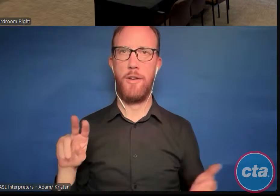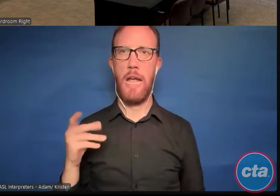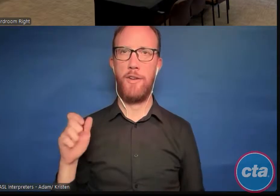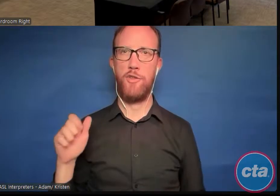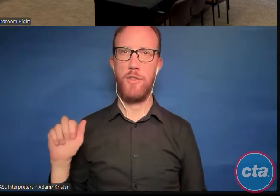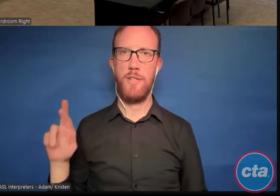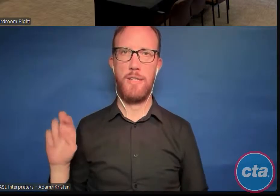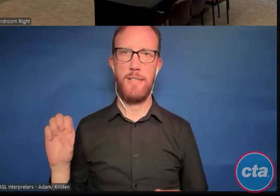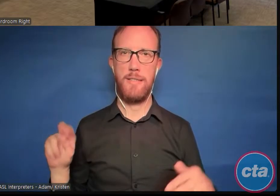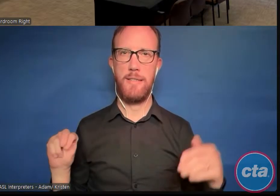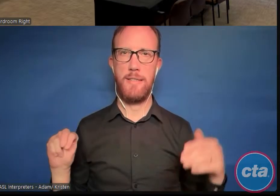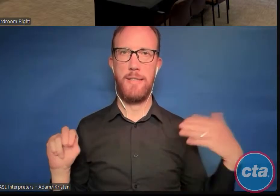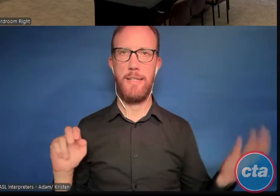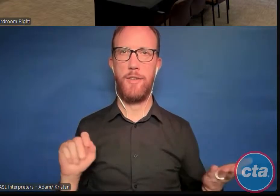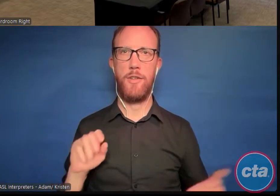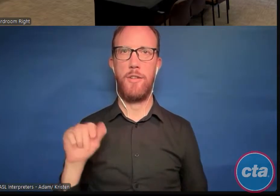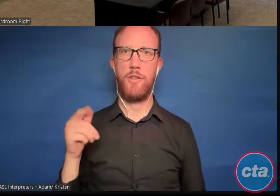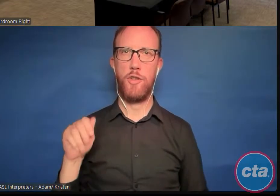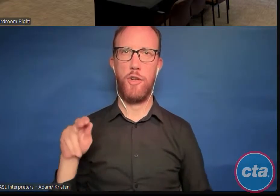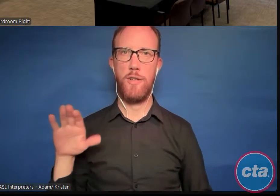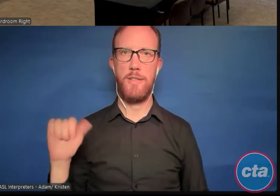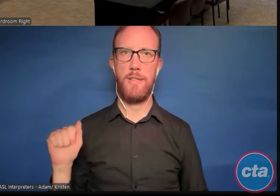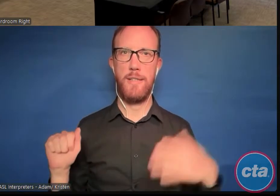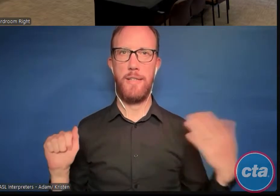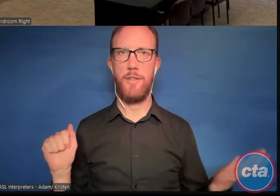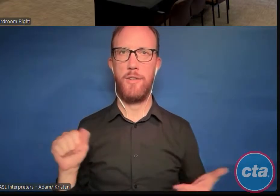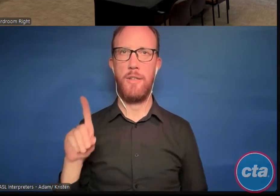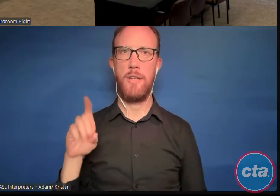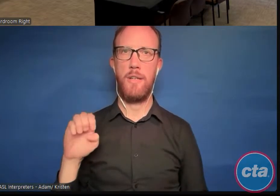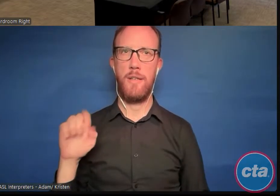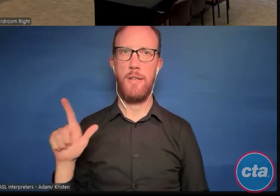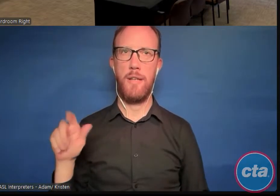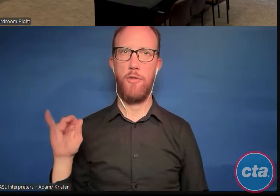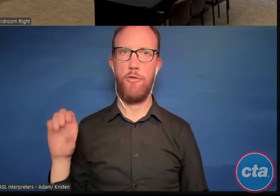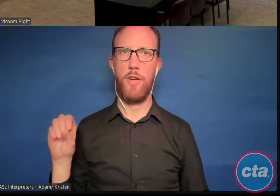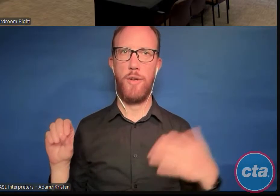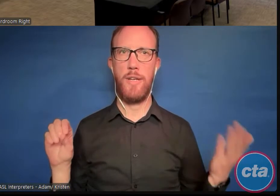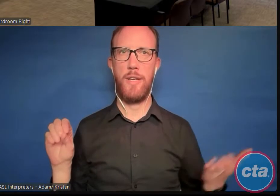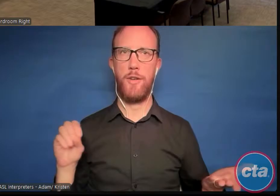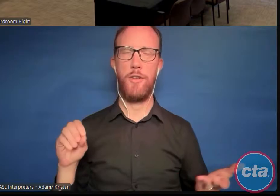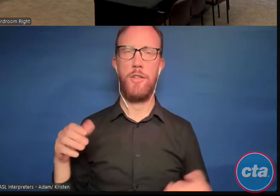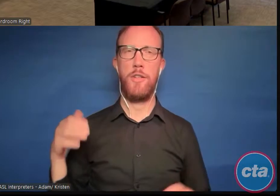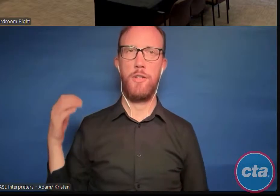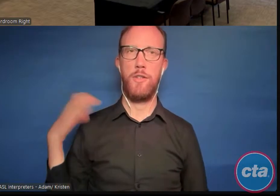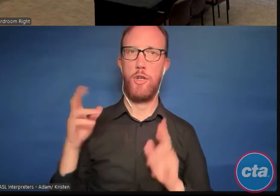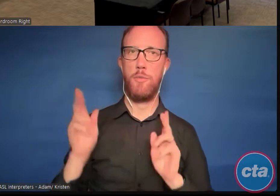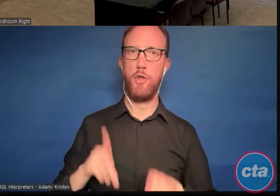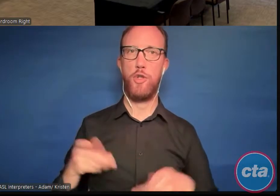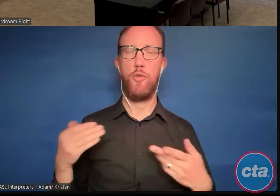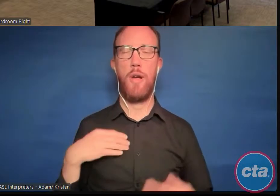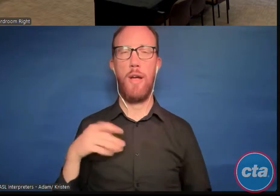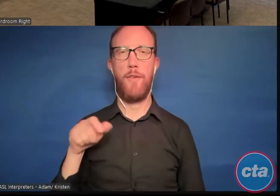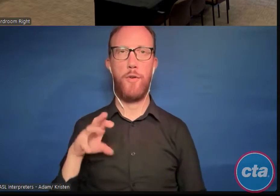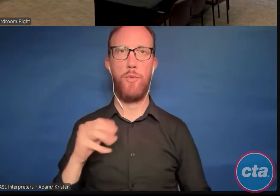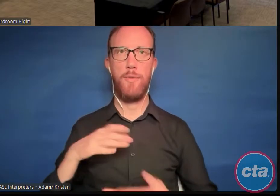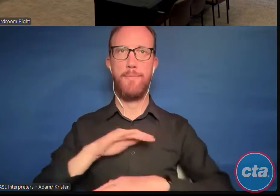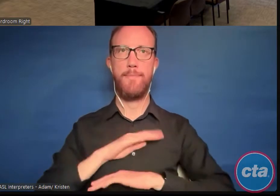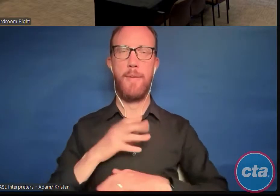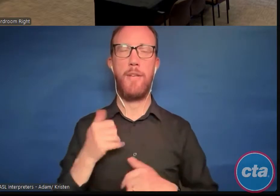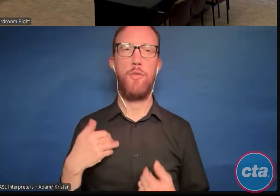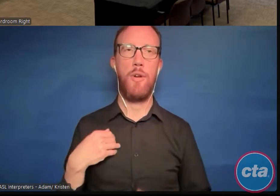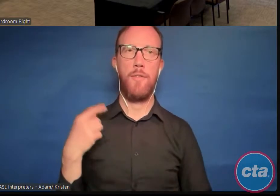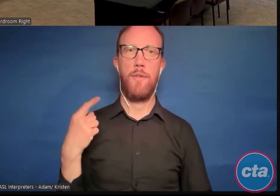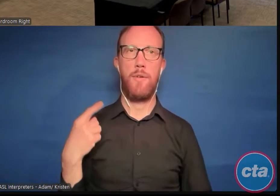Here. Emmanuel Garcia, Here. Sonia Del Rio, Here. Chairperson Raby. You do have a quorum and you have